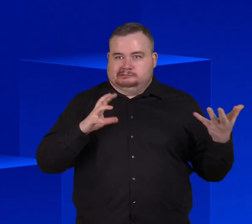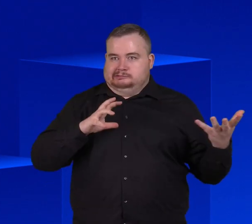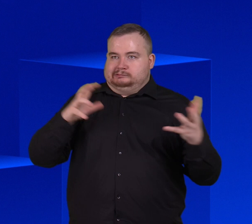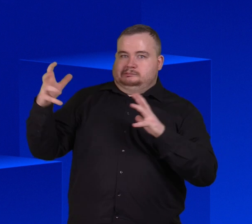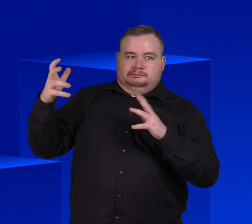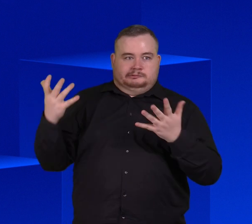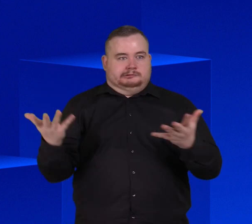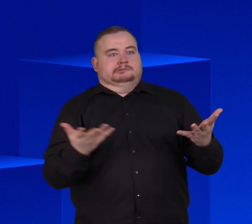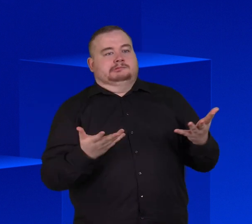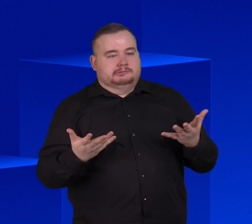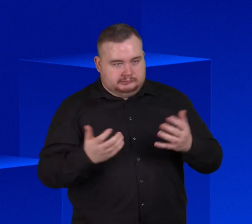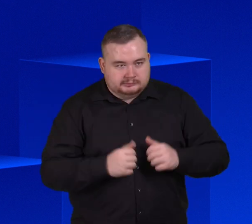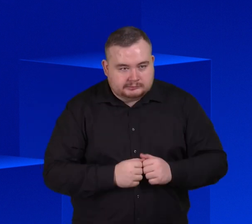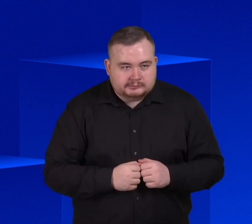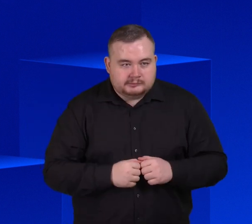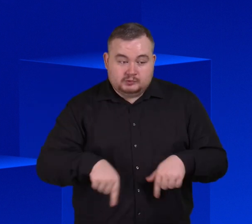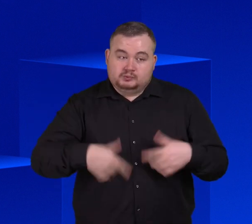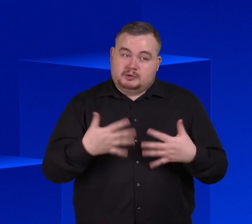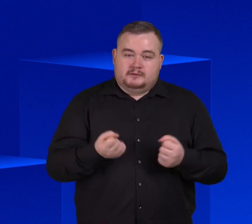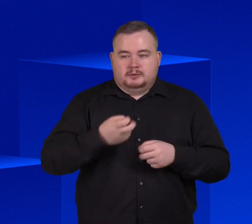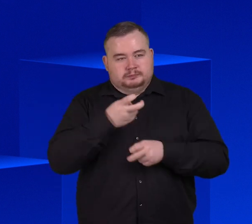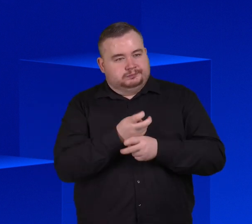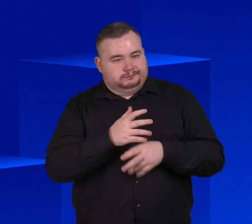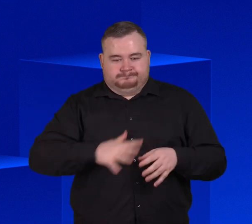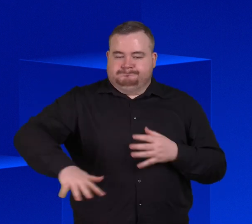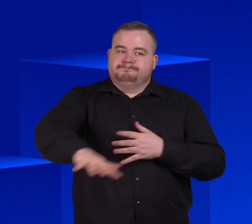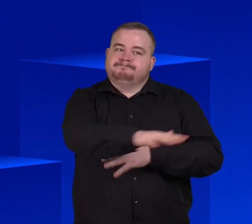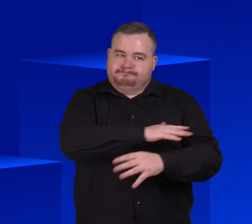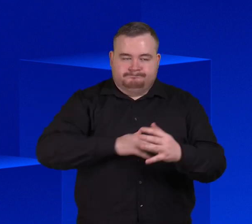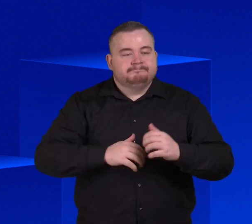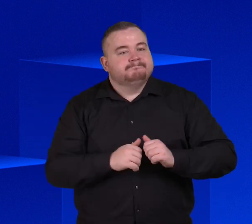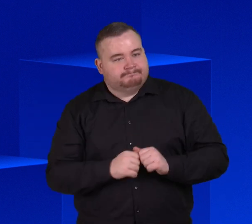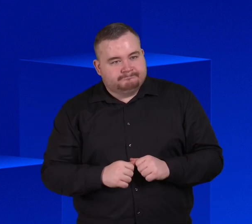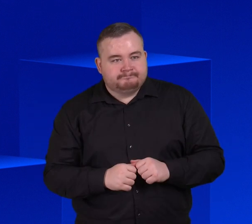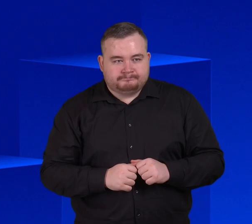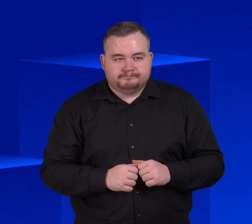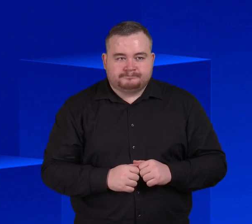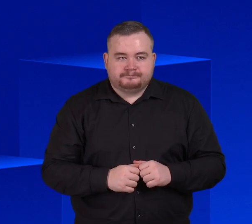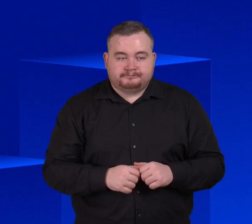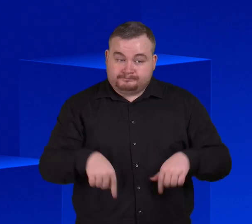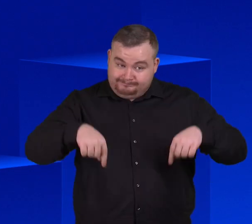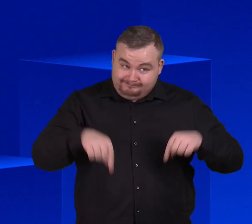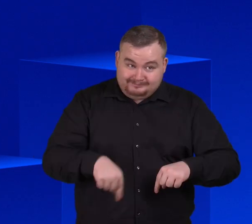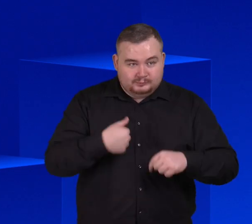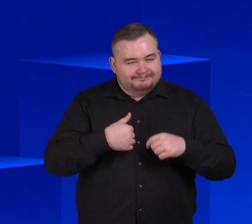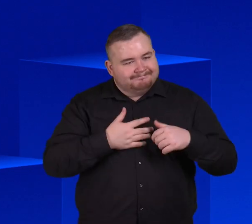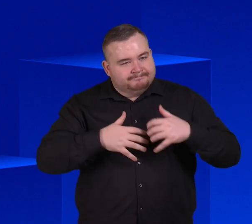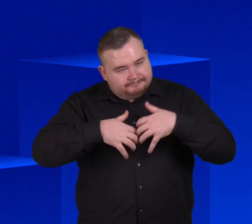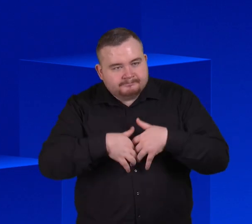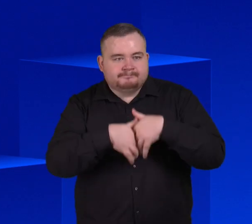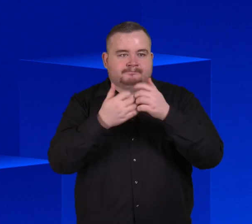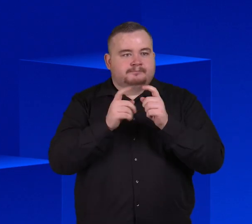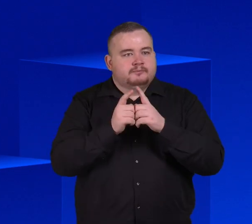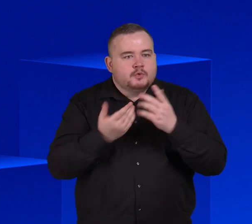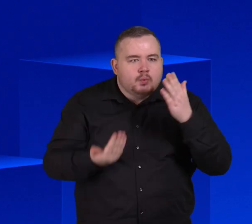can reshape, let's say now with the new composition of European Commission, the next programming period, which will be announced this